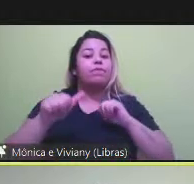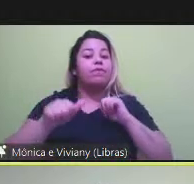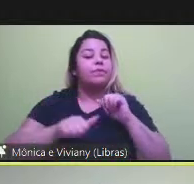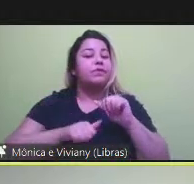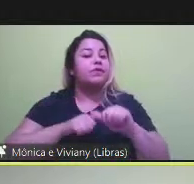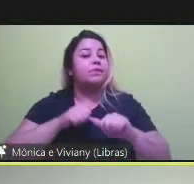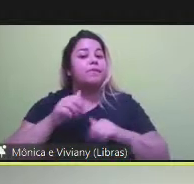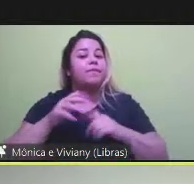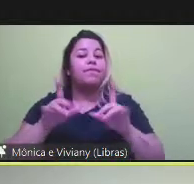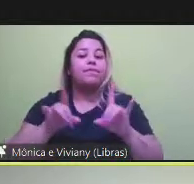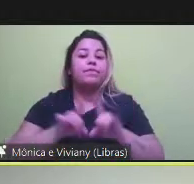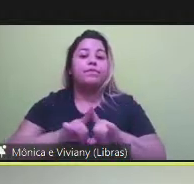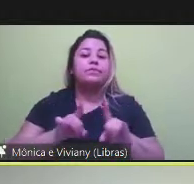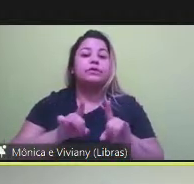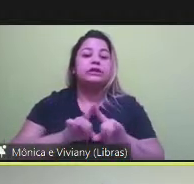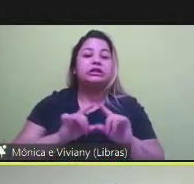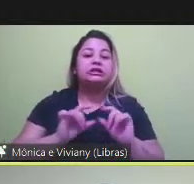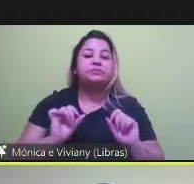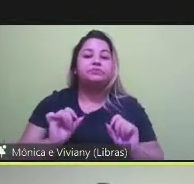reinvent ourselves.